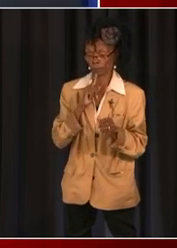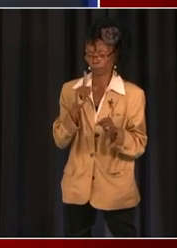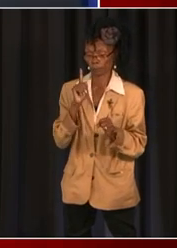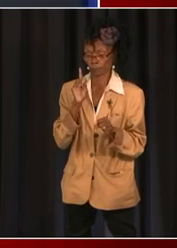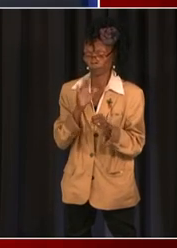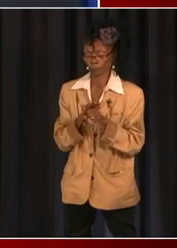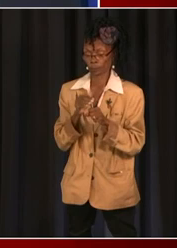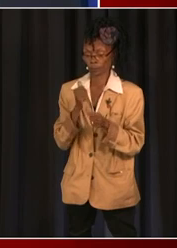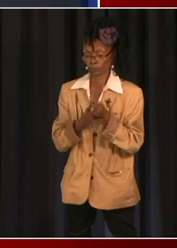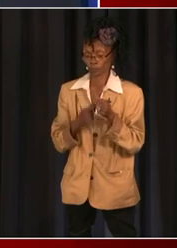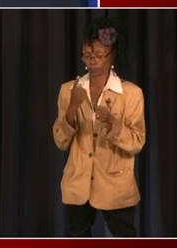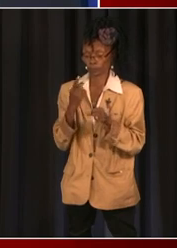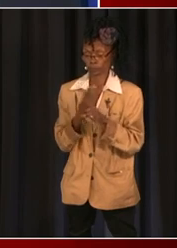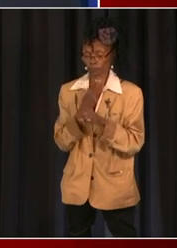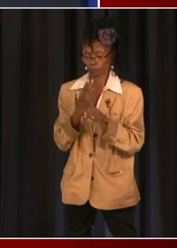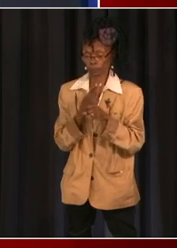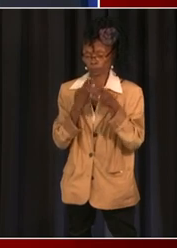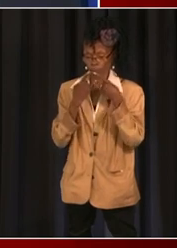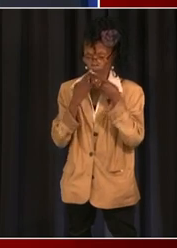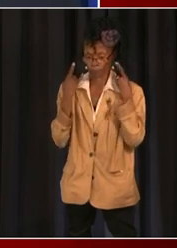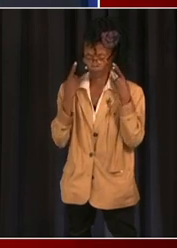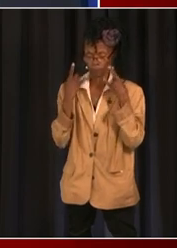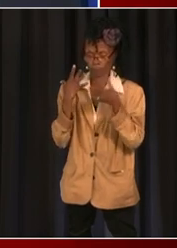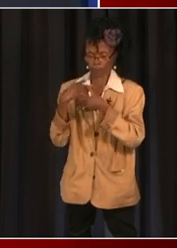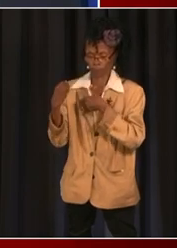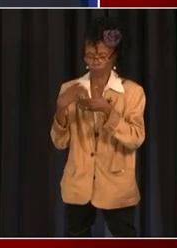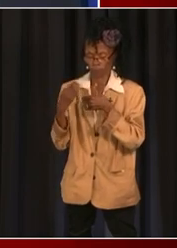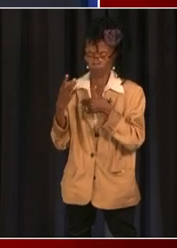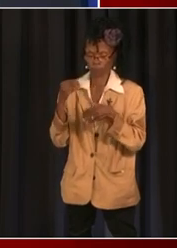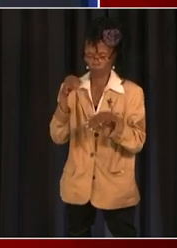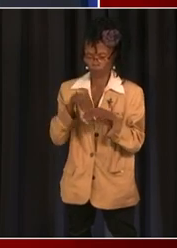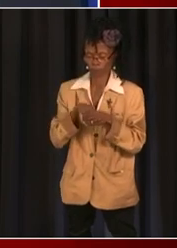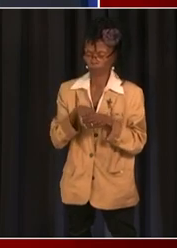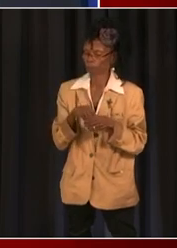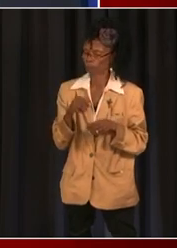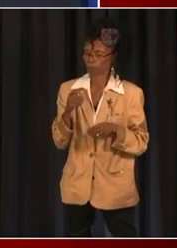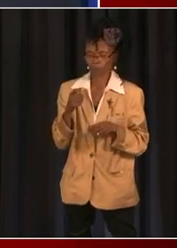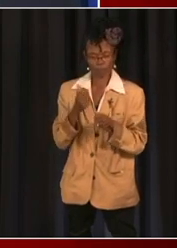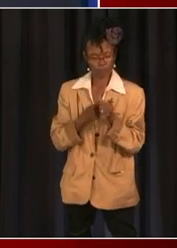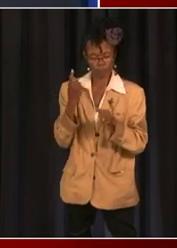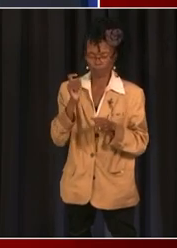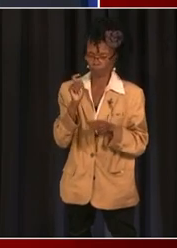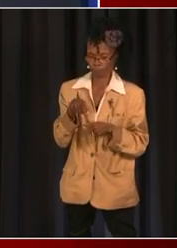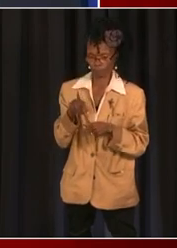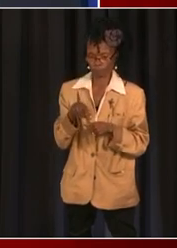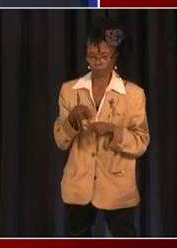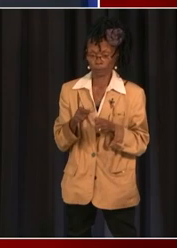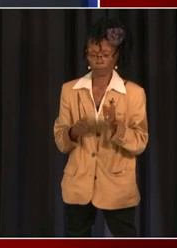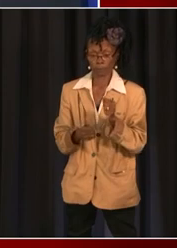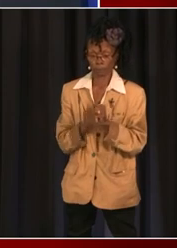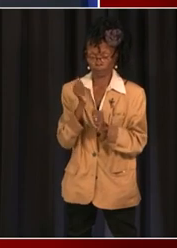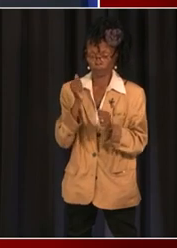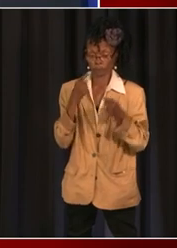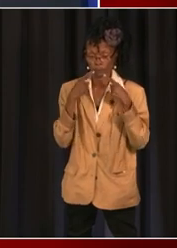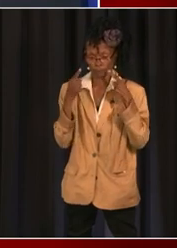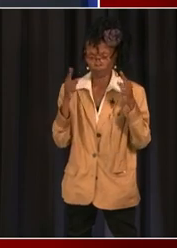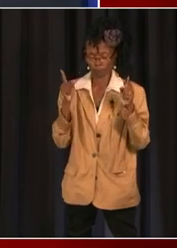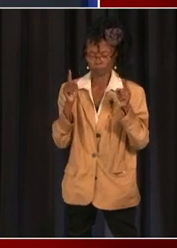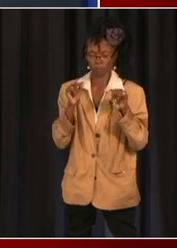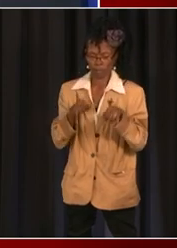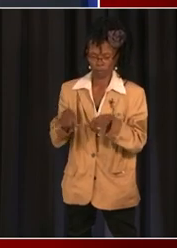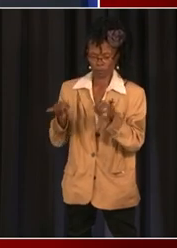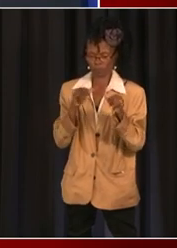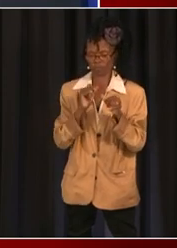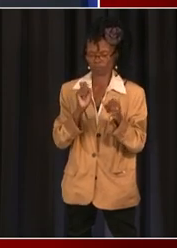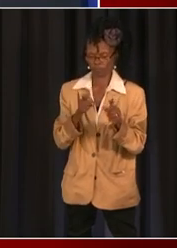everyone was masked, whether they were outdoors or inside. We believe that that was effective for us, so we believe that that is the standard